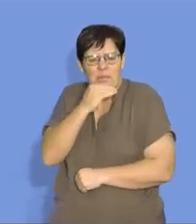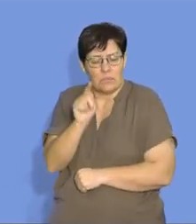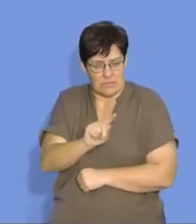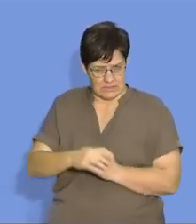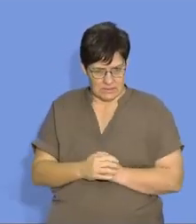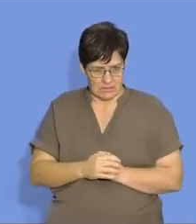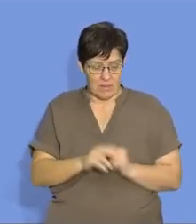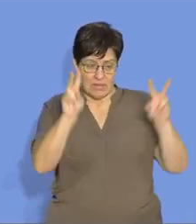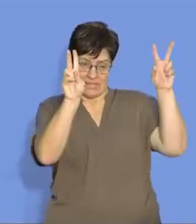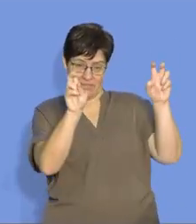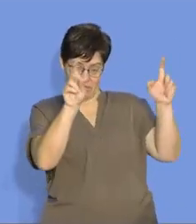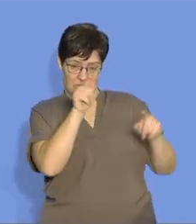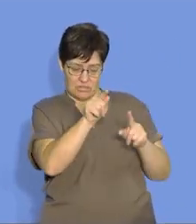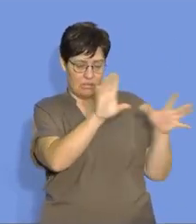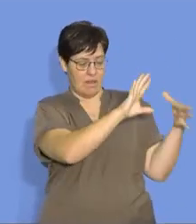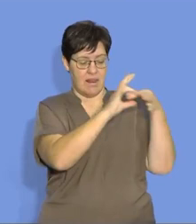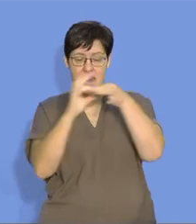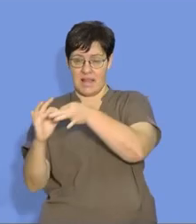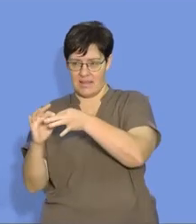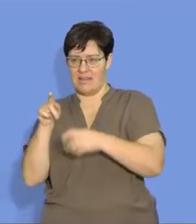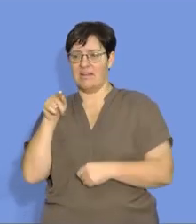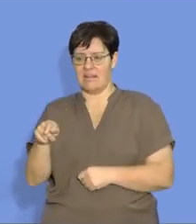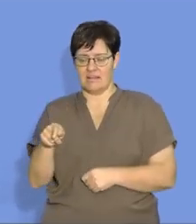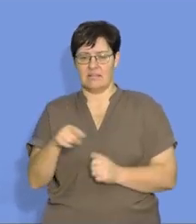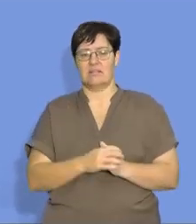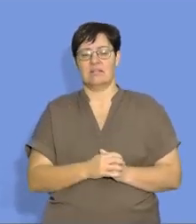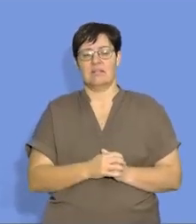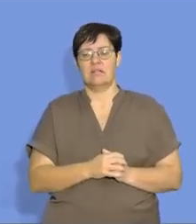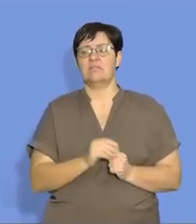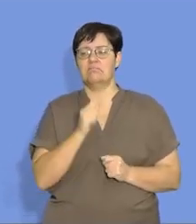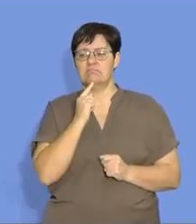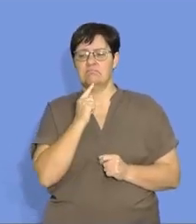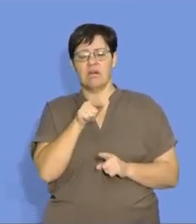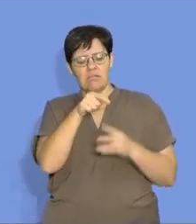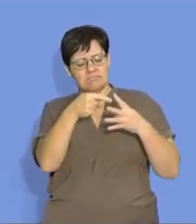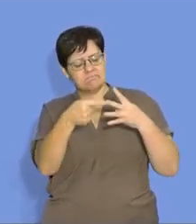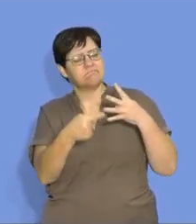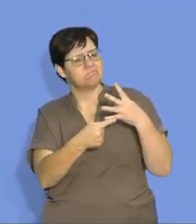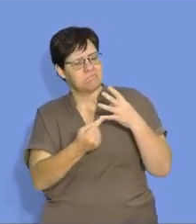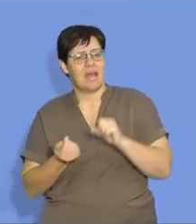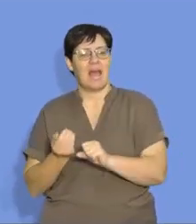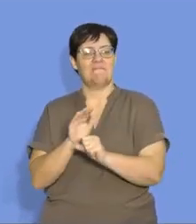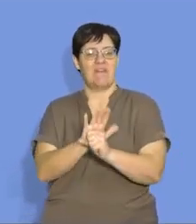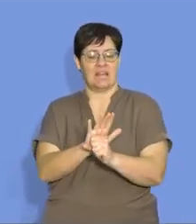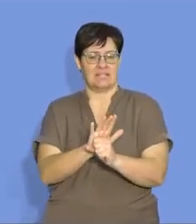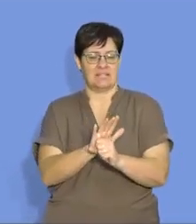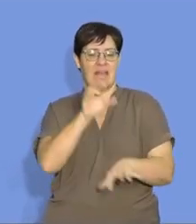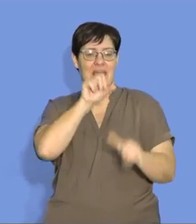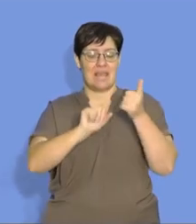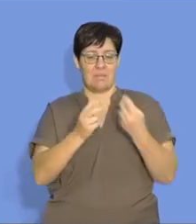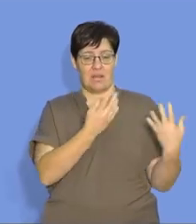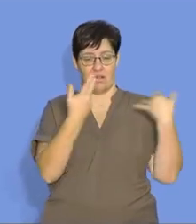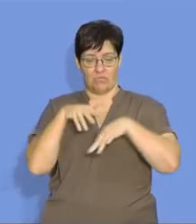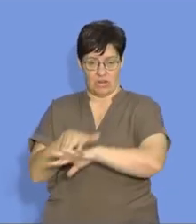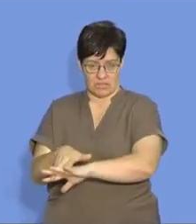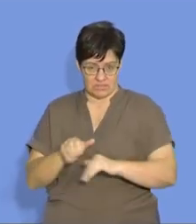that definition of rate of reaction to the factors affecting the chemical reaction. Now, when we look